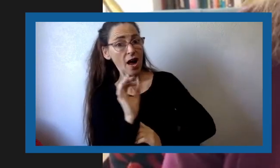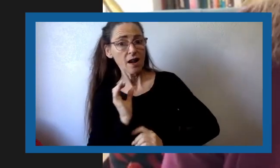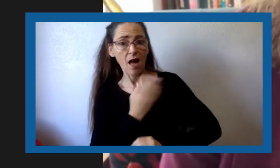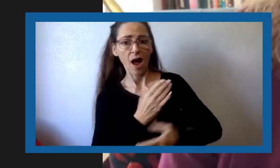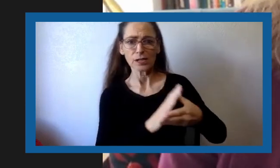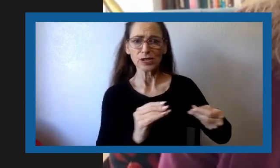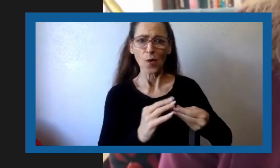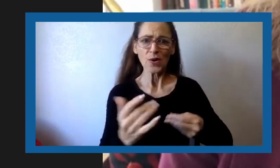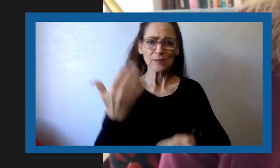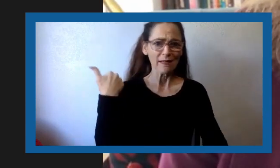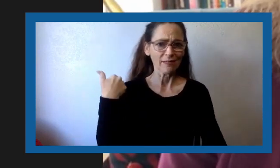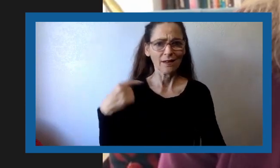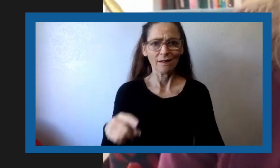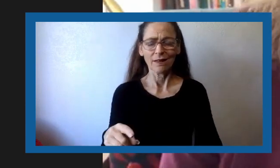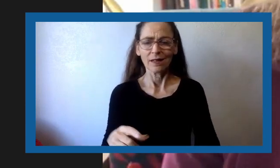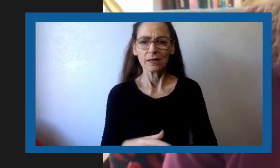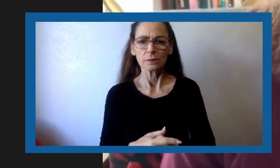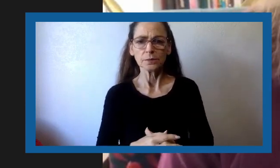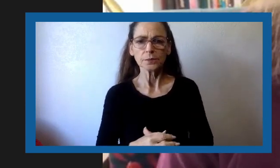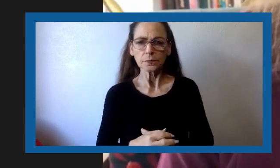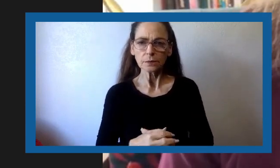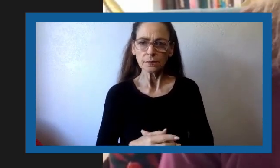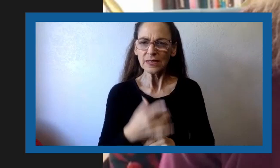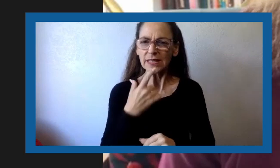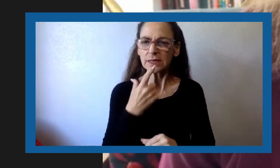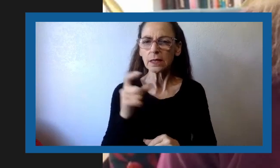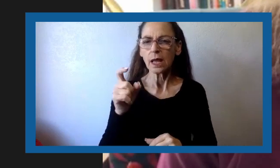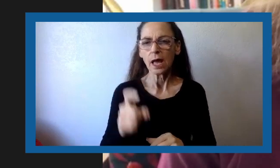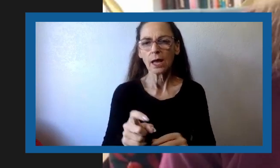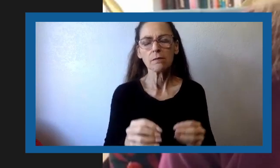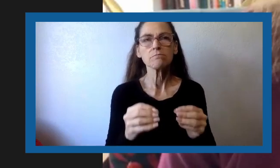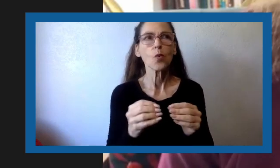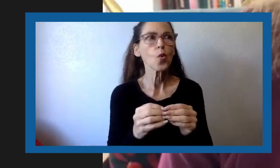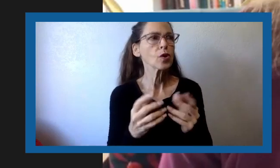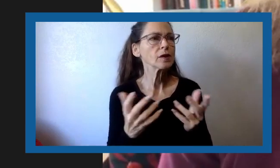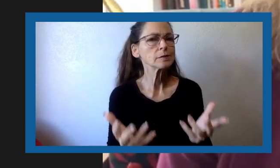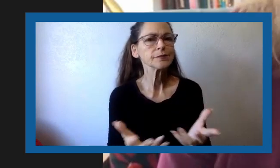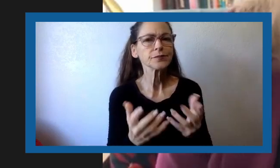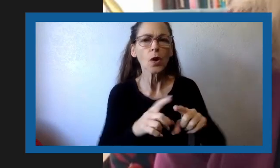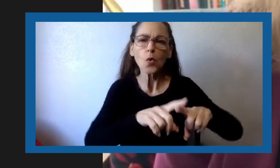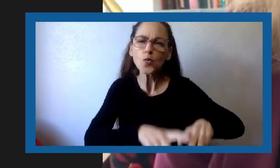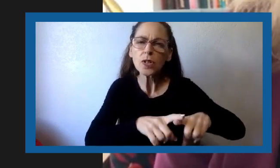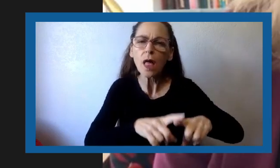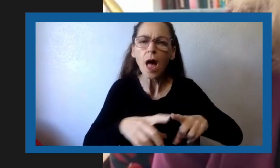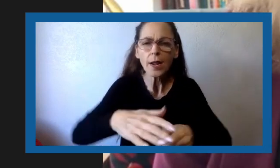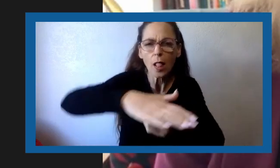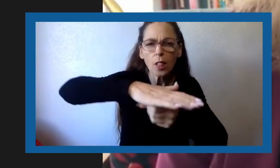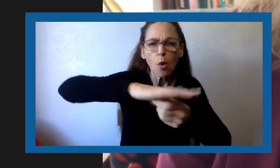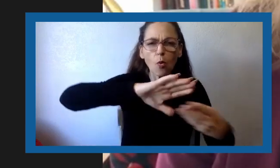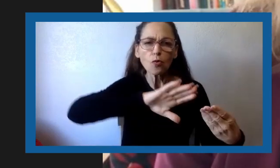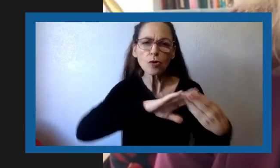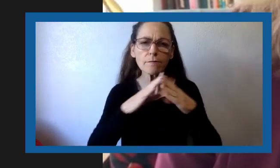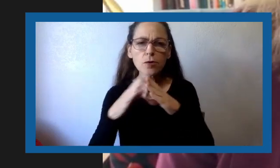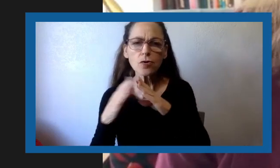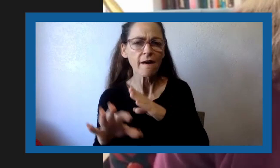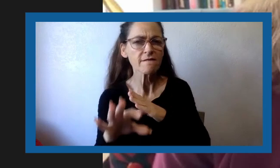stories. Like I said, you had to do much more relying on the community, finding people who